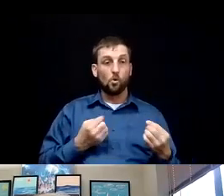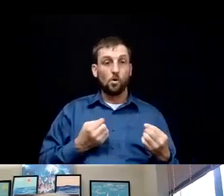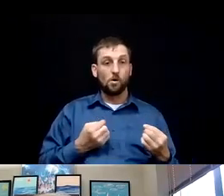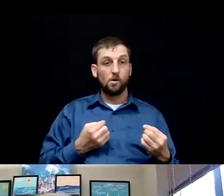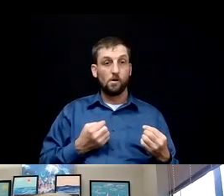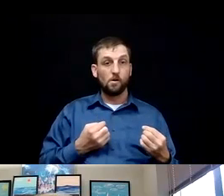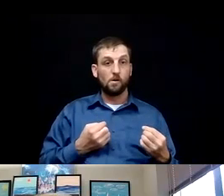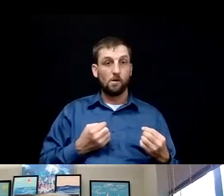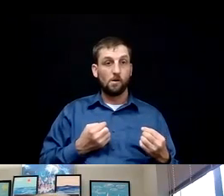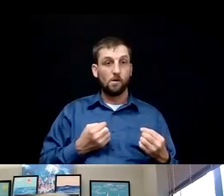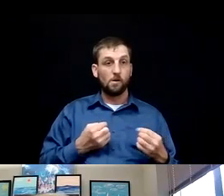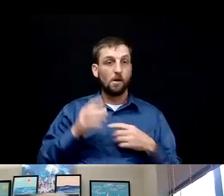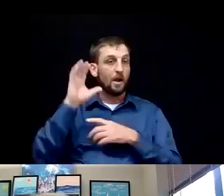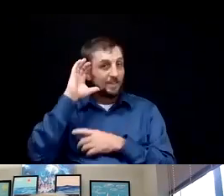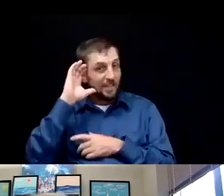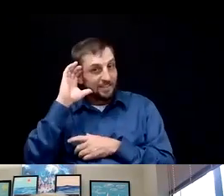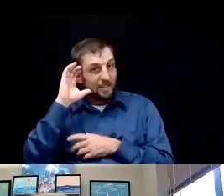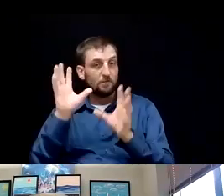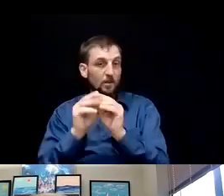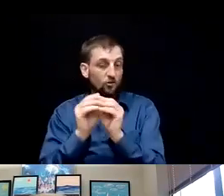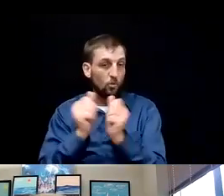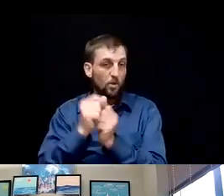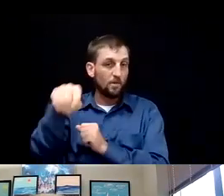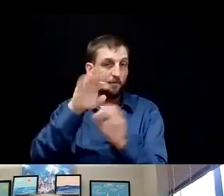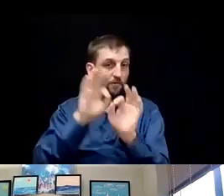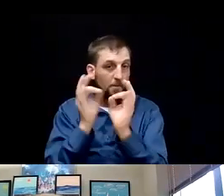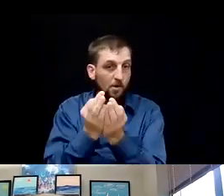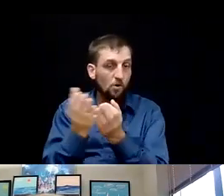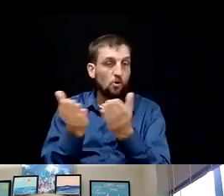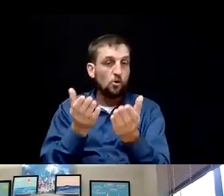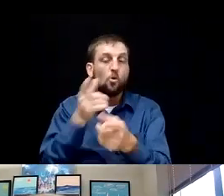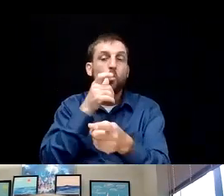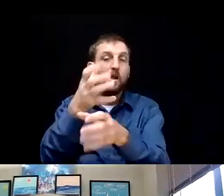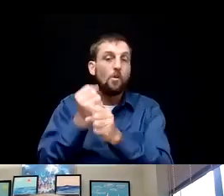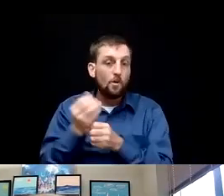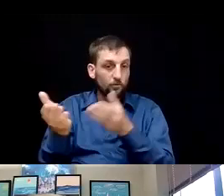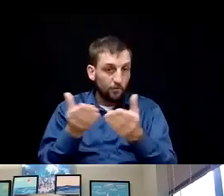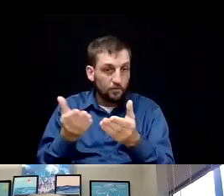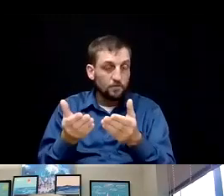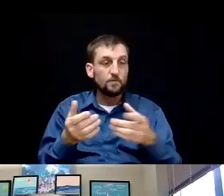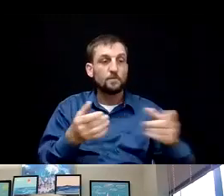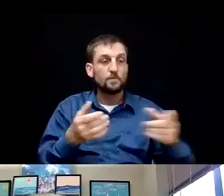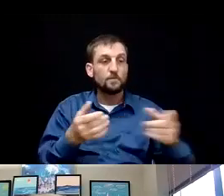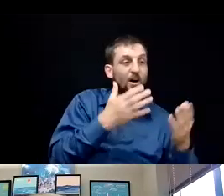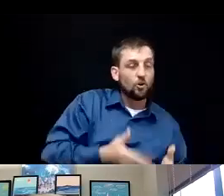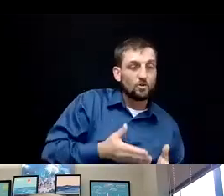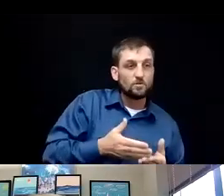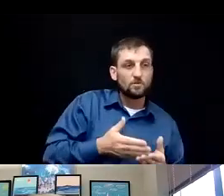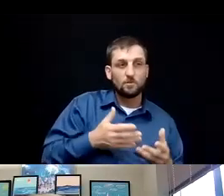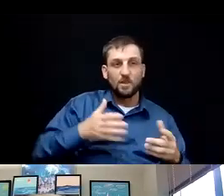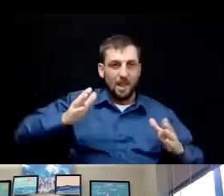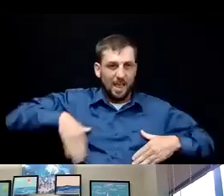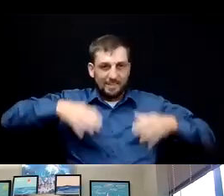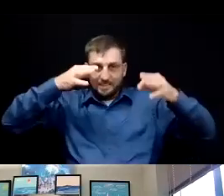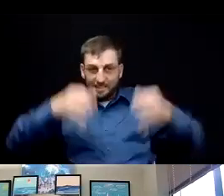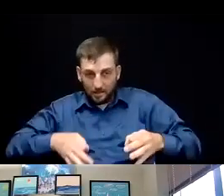listening sessions with some family members, individuals receiving services, and providers. I don't have the details on that yet, but I can make sure to get